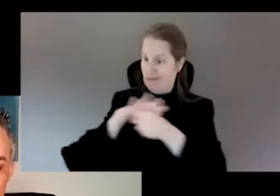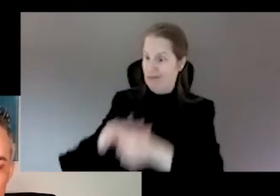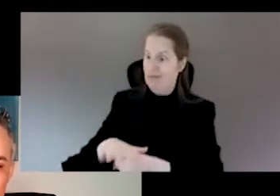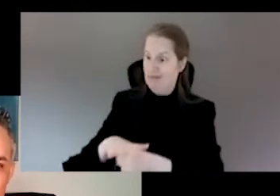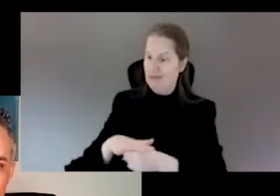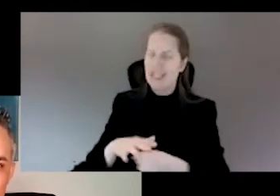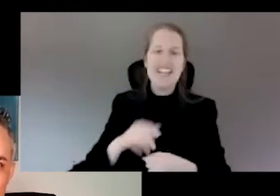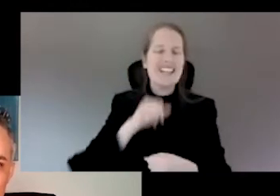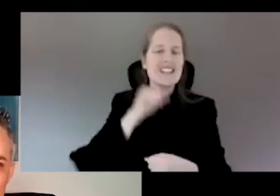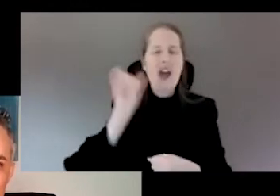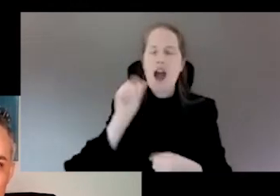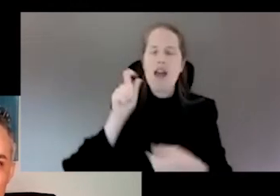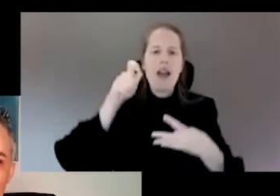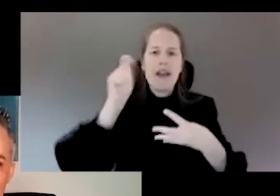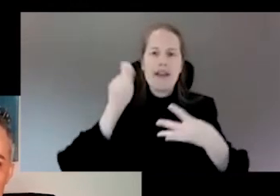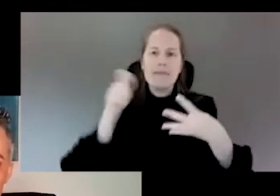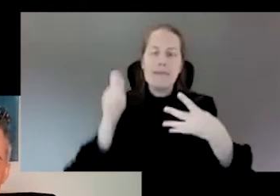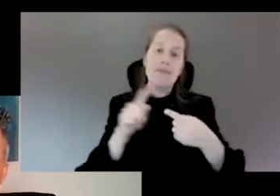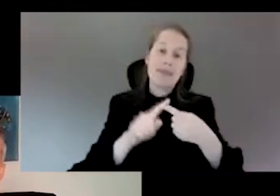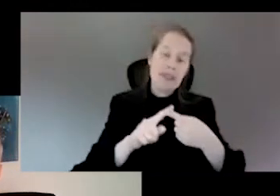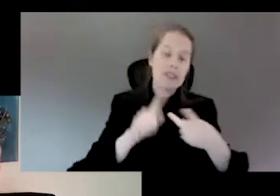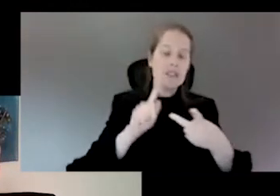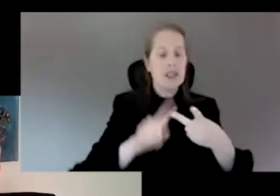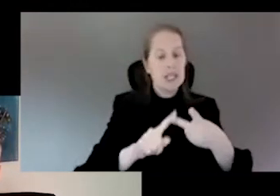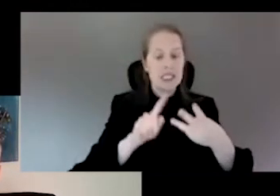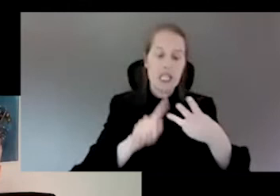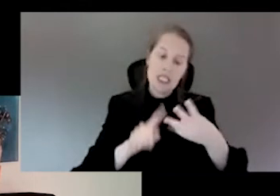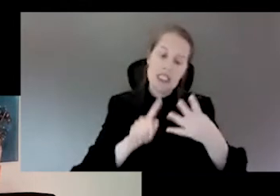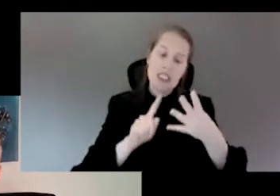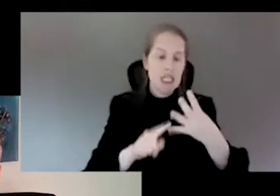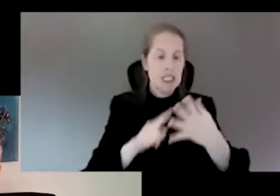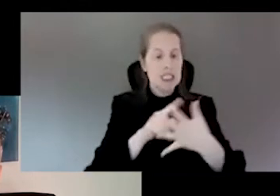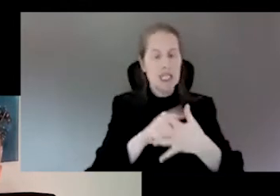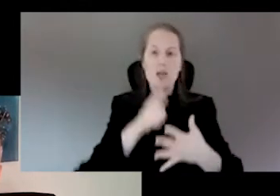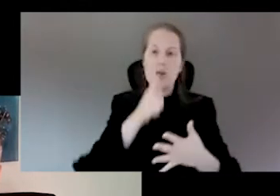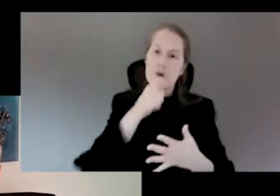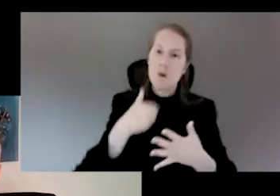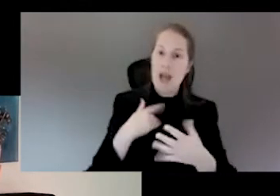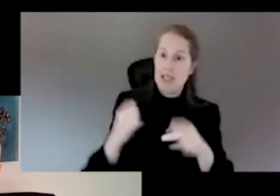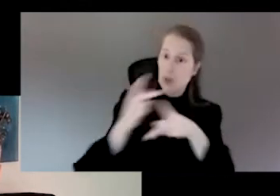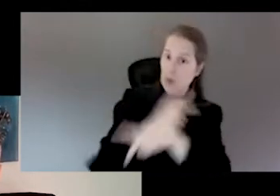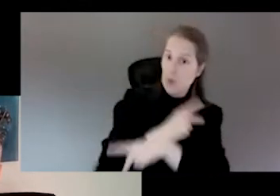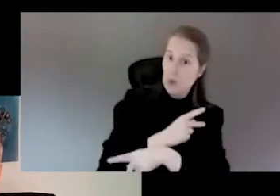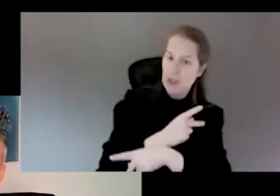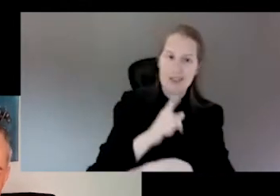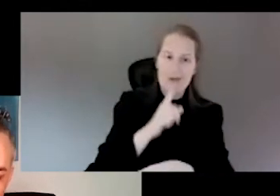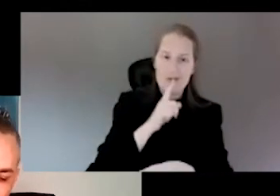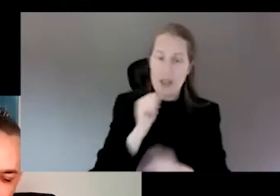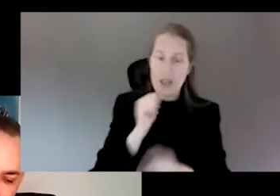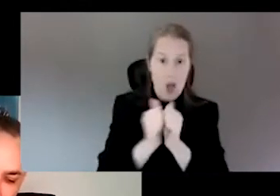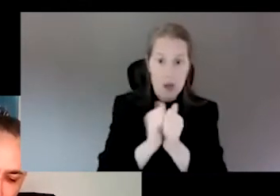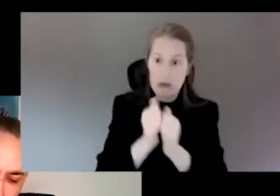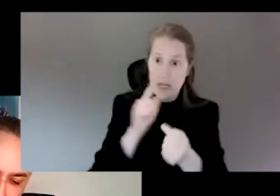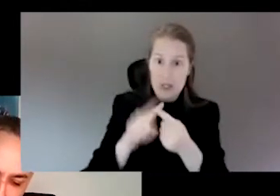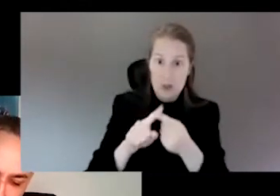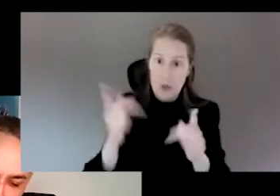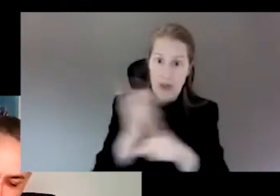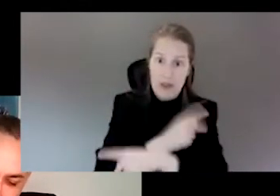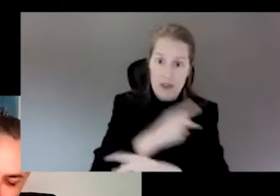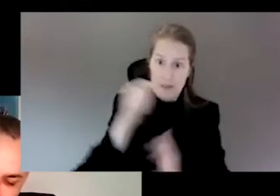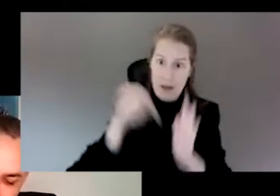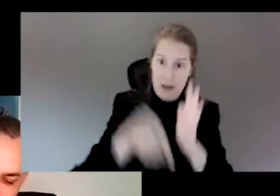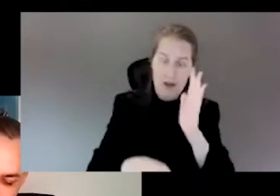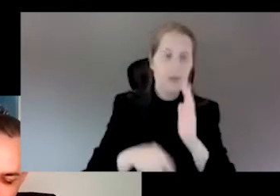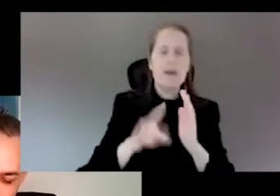checklist of, you know, who has it worse. It's not a race to the bottom. It is literally talking about how these